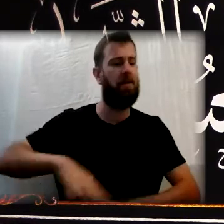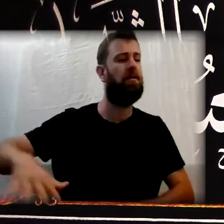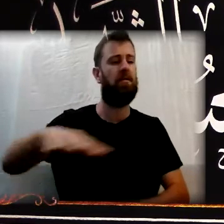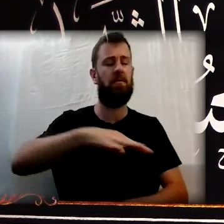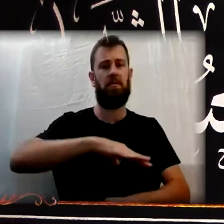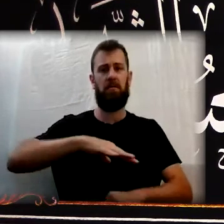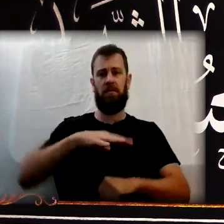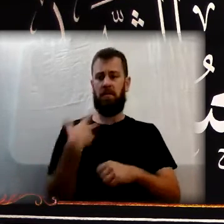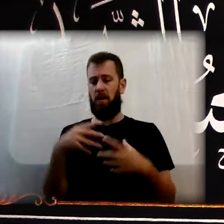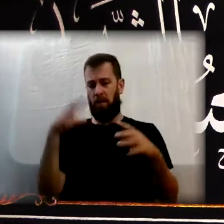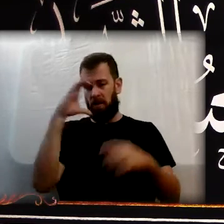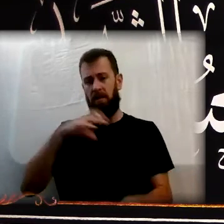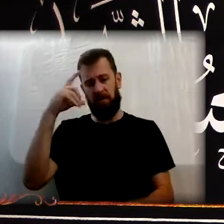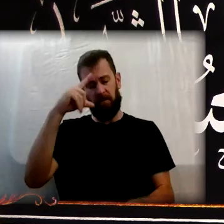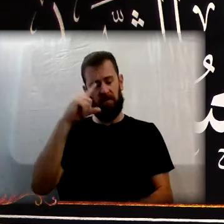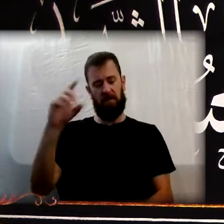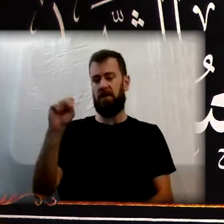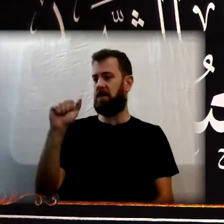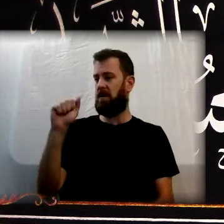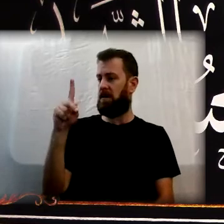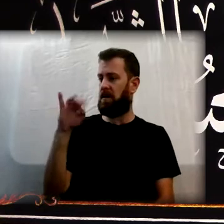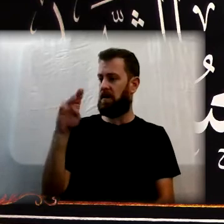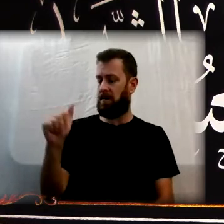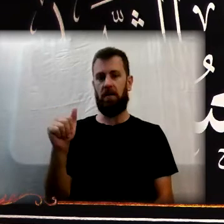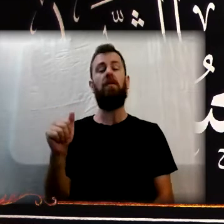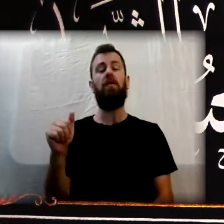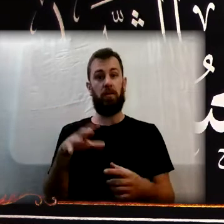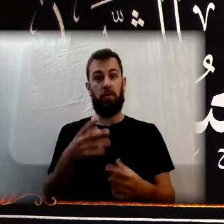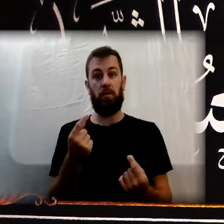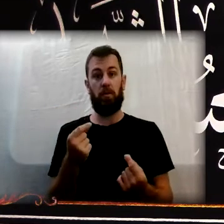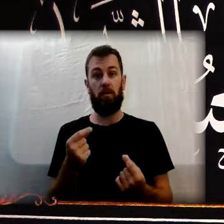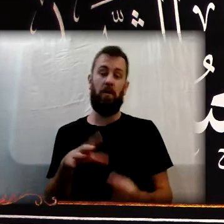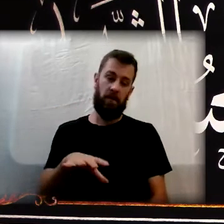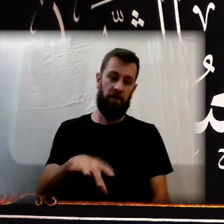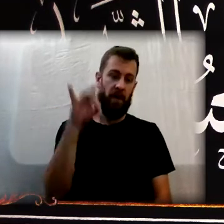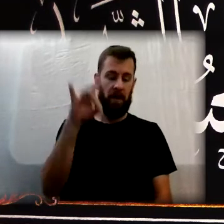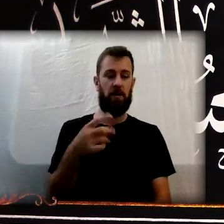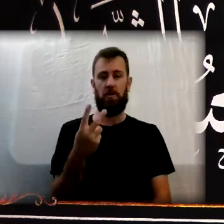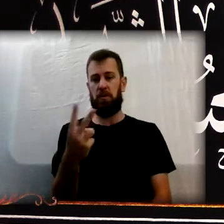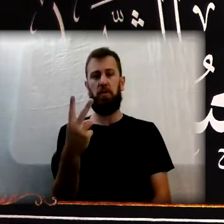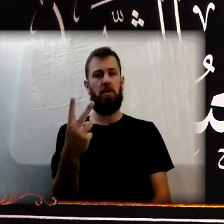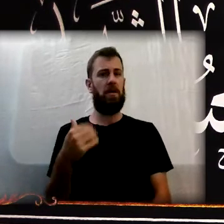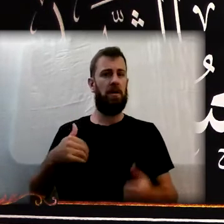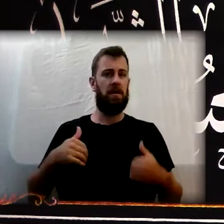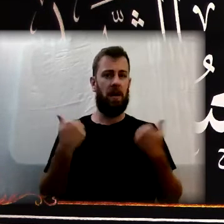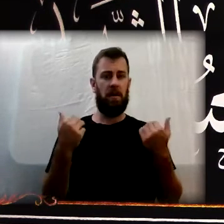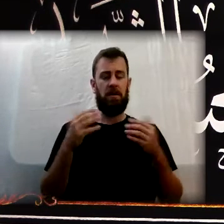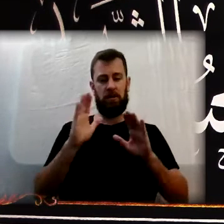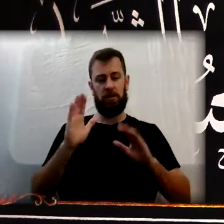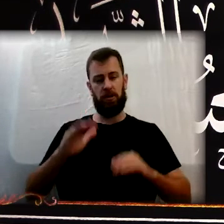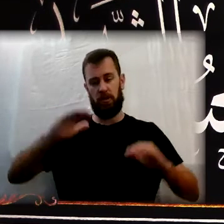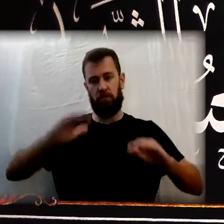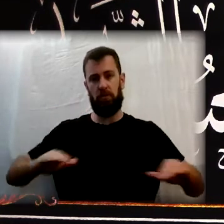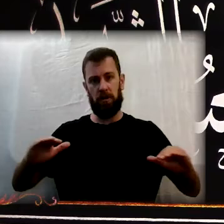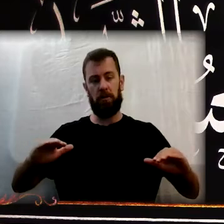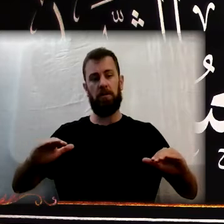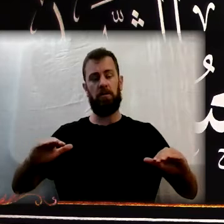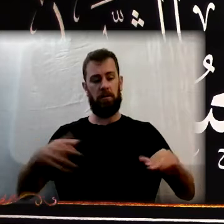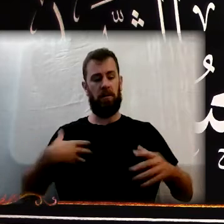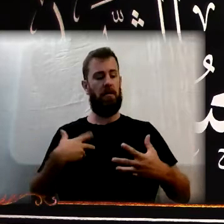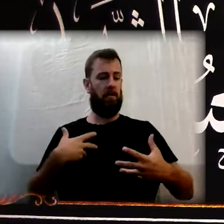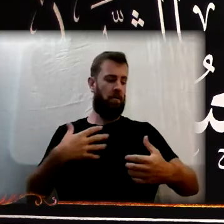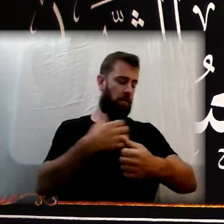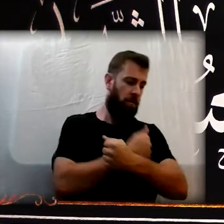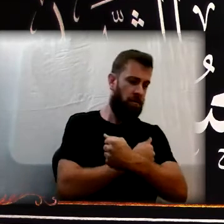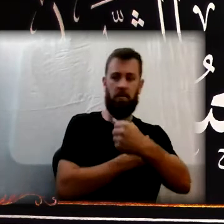they proceed towards the battlefield, they find two young children resting arm in